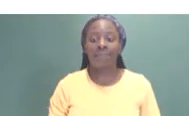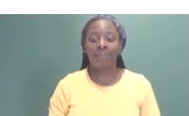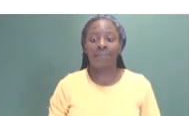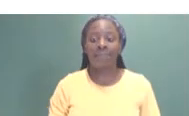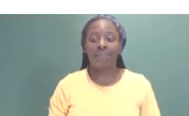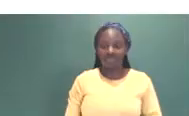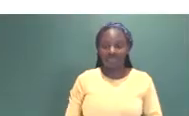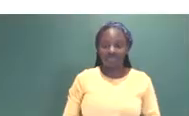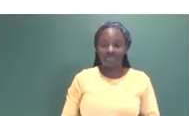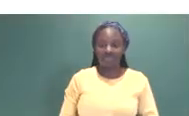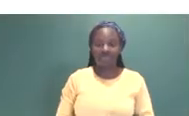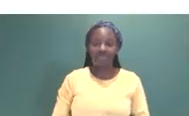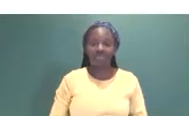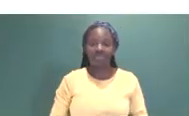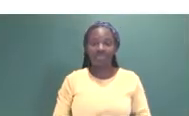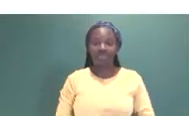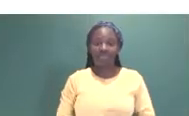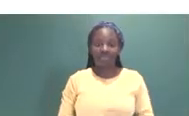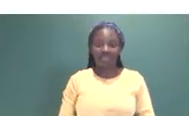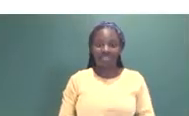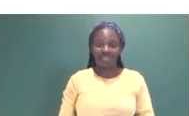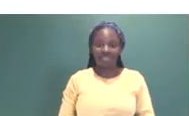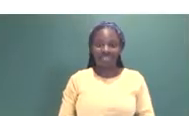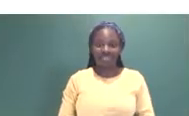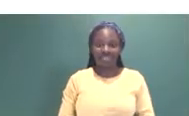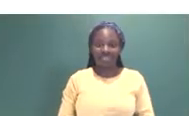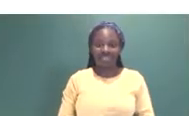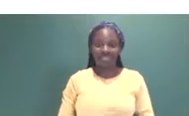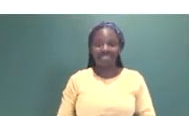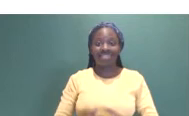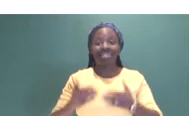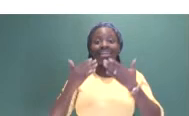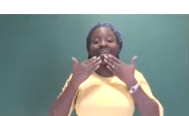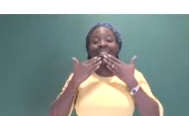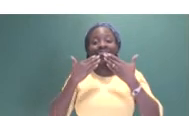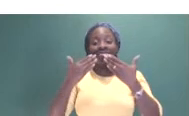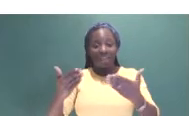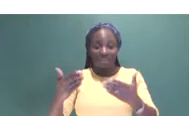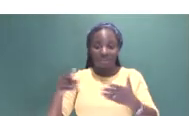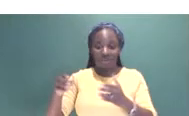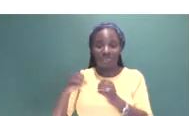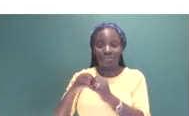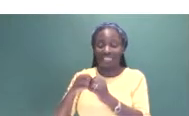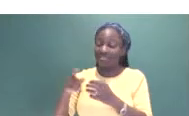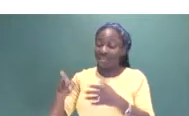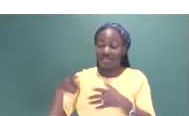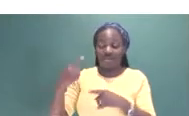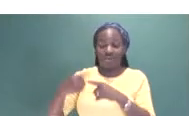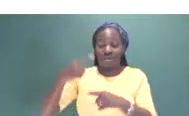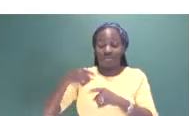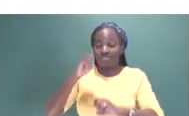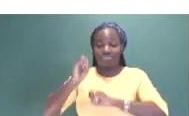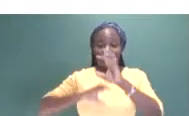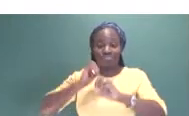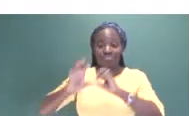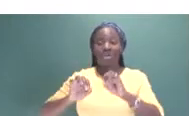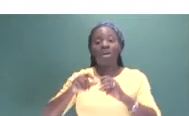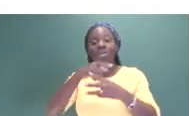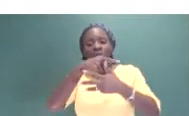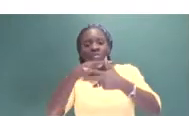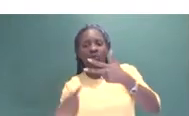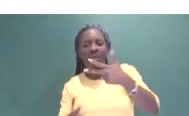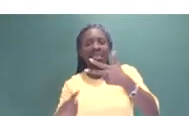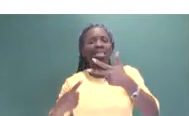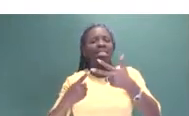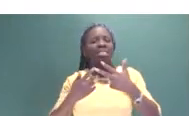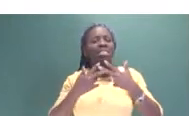you, Brigitte, for that whistle-stop tour and beautiful photos. So those are the three studies. So we